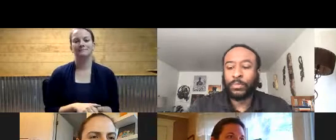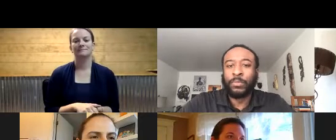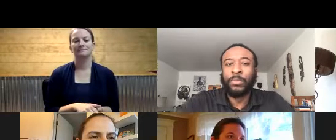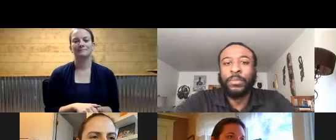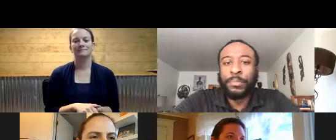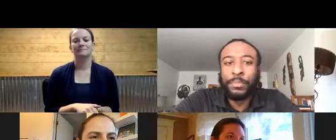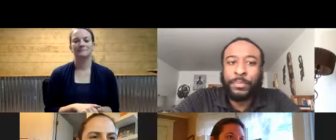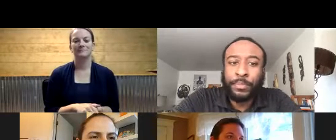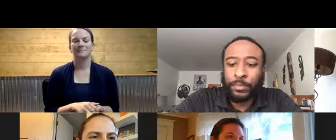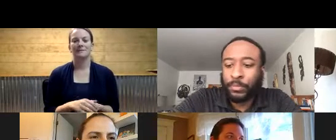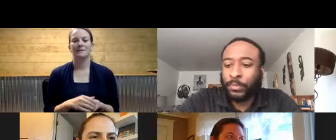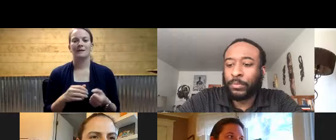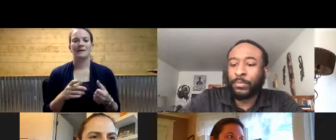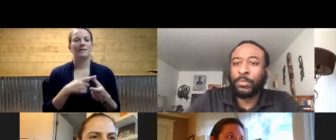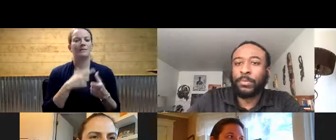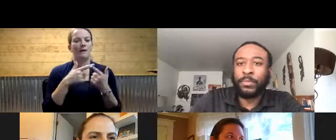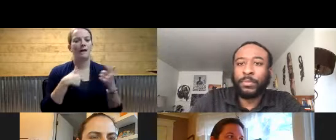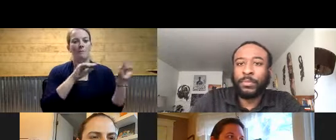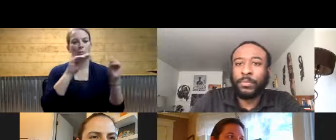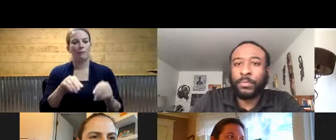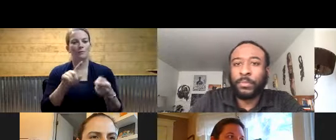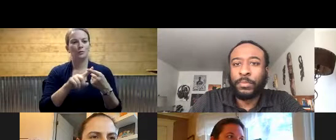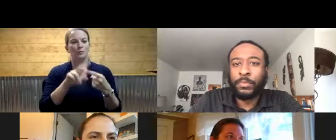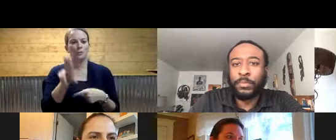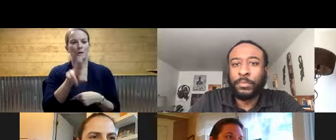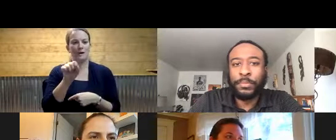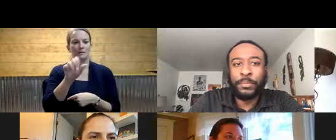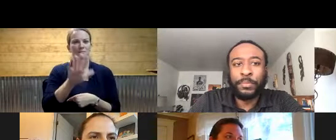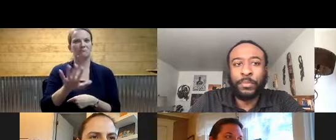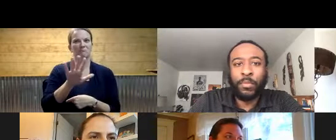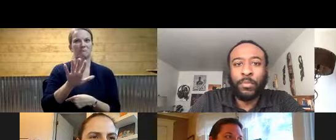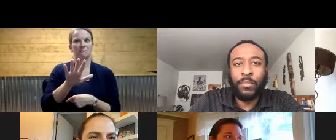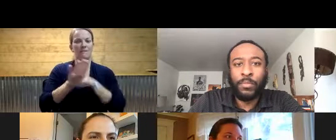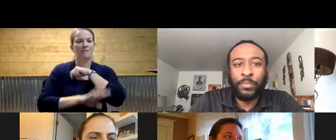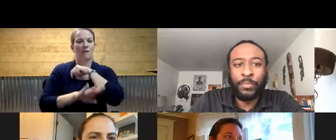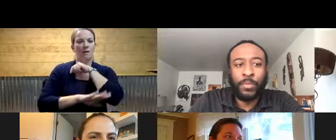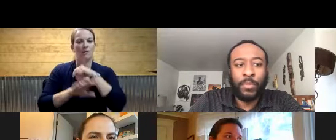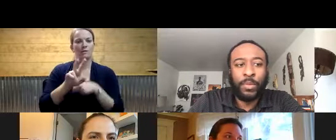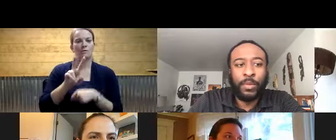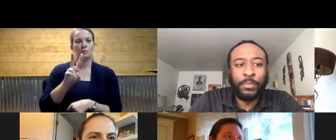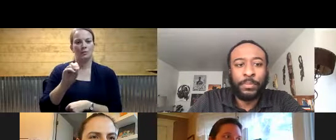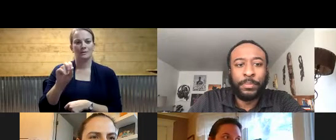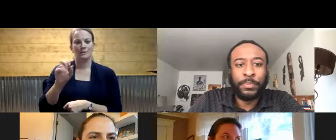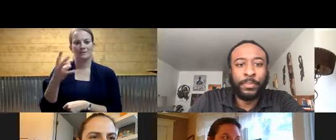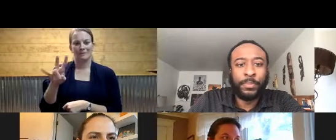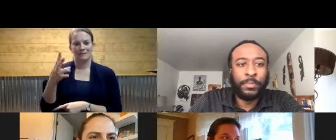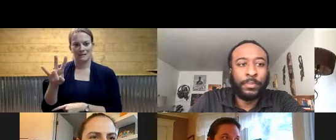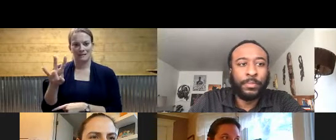I moved to the US in 2017, the fall of 2017, as a global